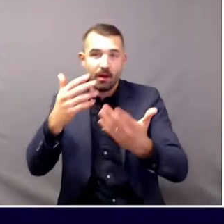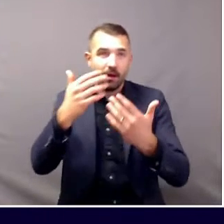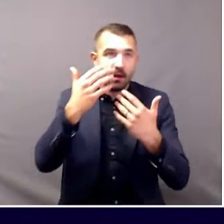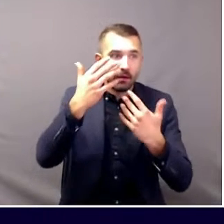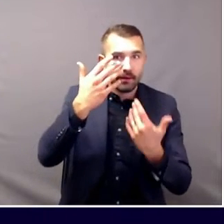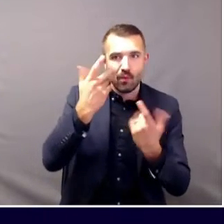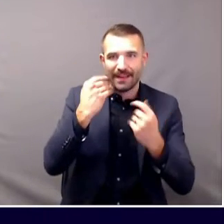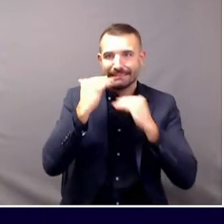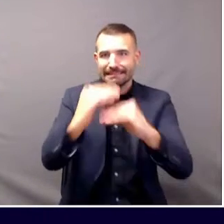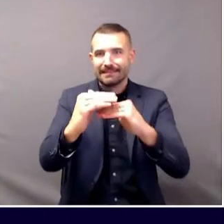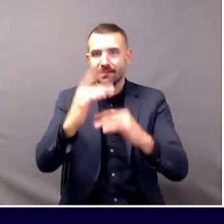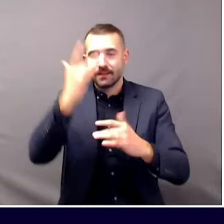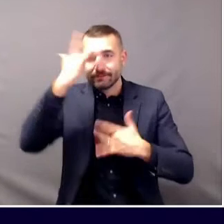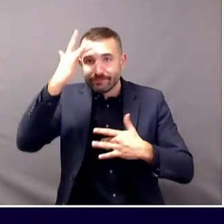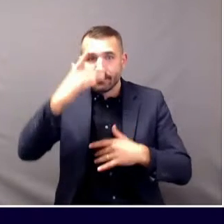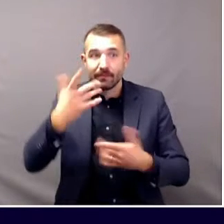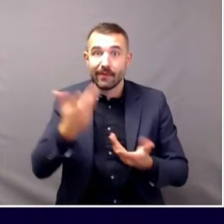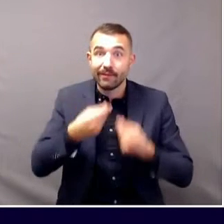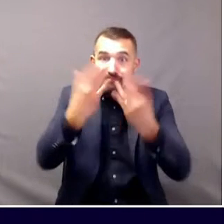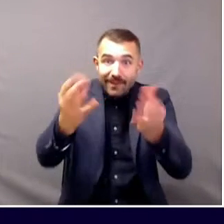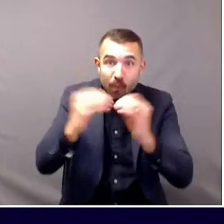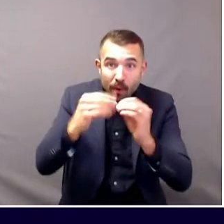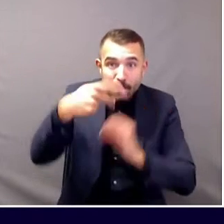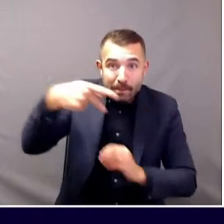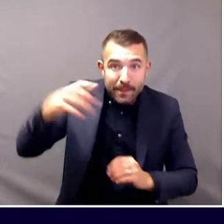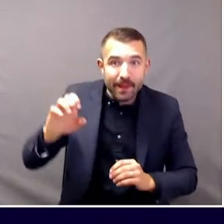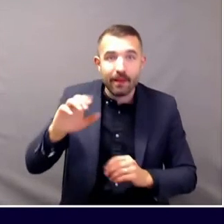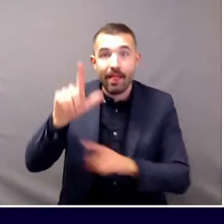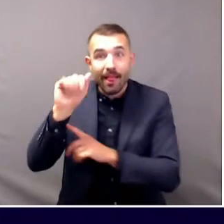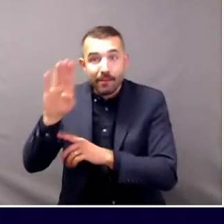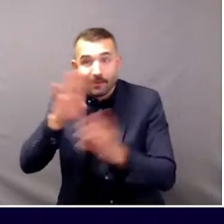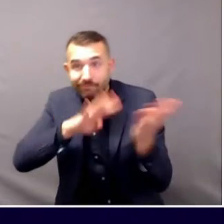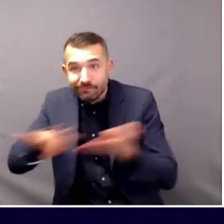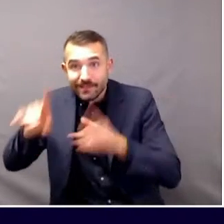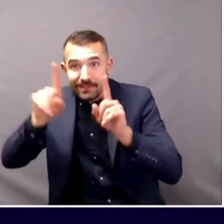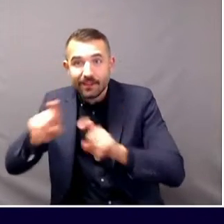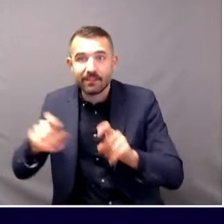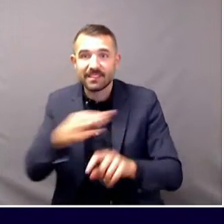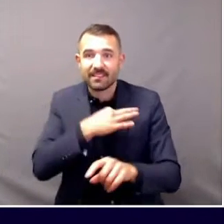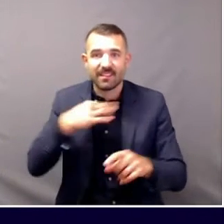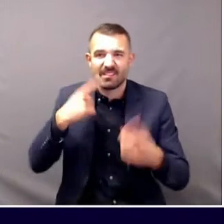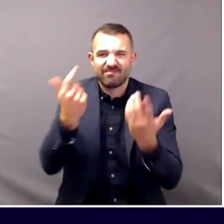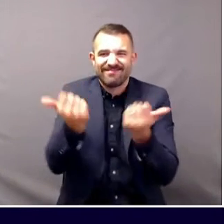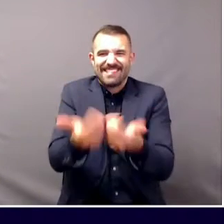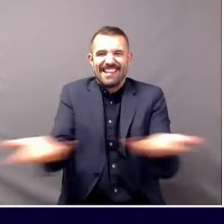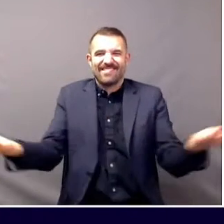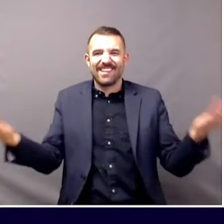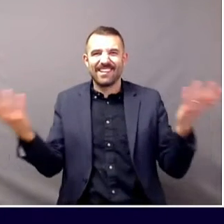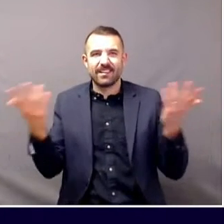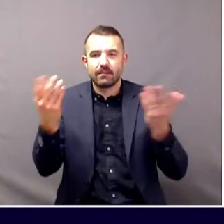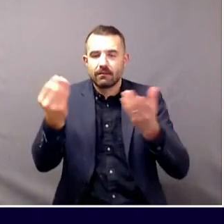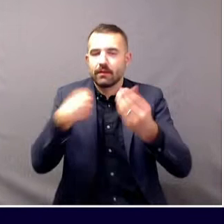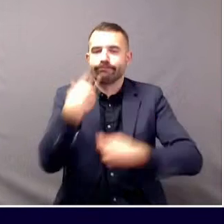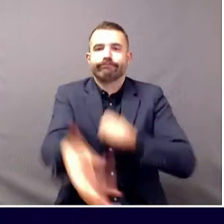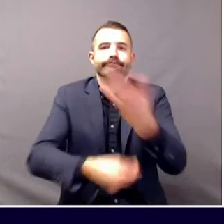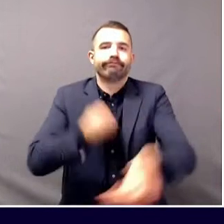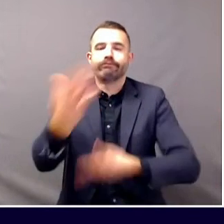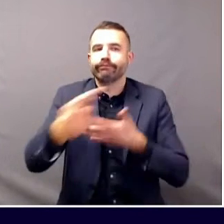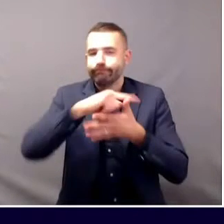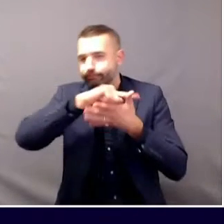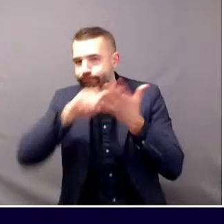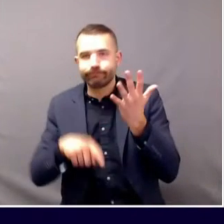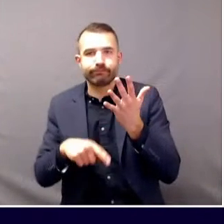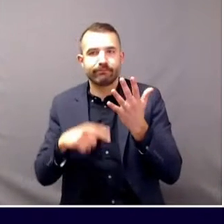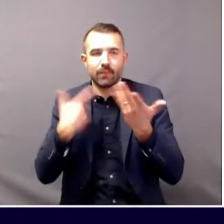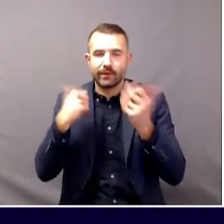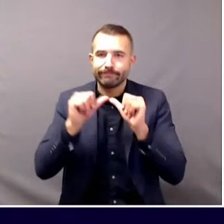PPE, assistance with laboratory testing, and assistance with staffing, all of those resource requests are being met, and we will continue to